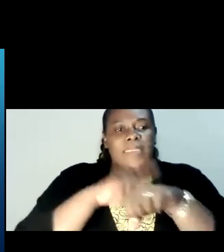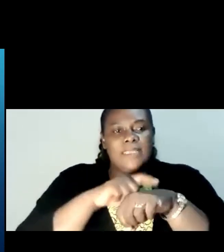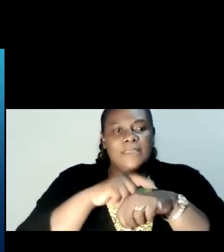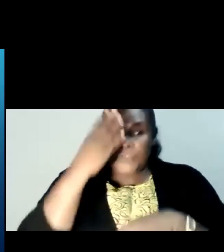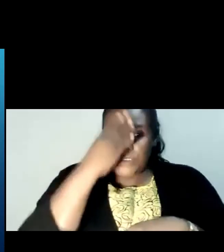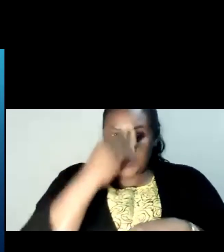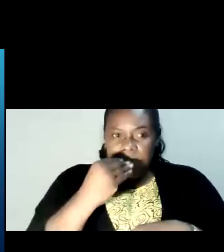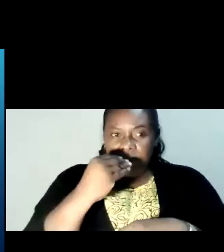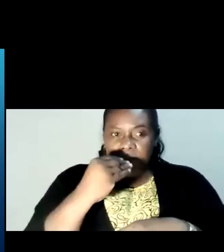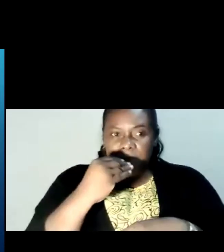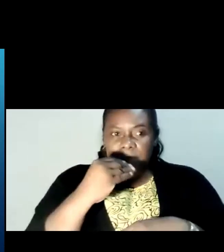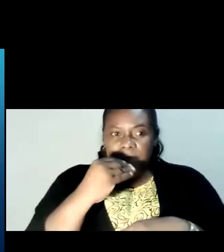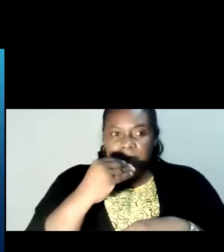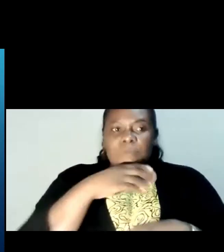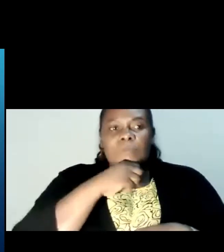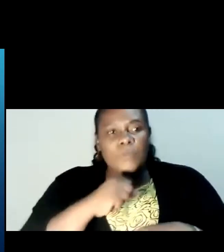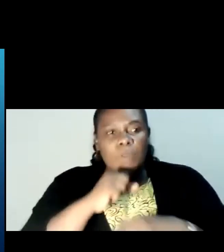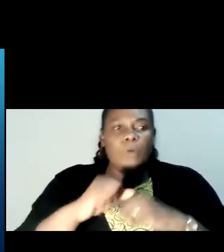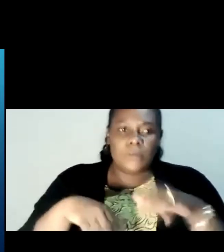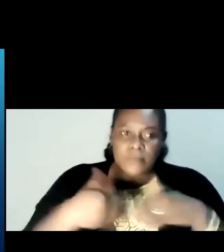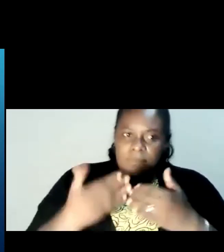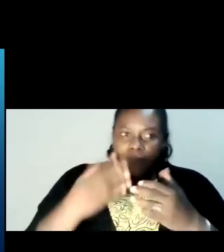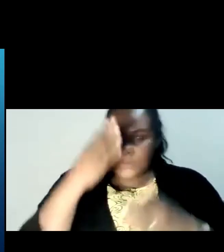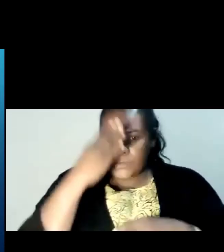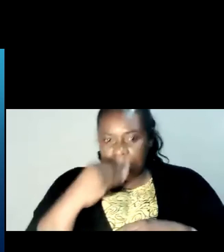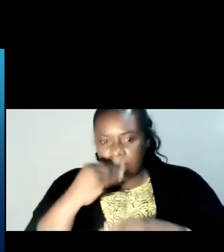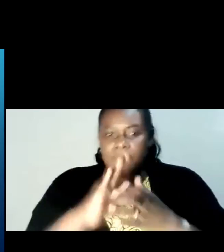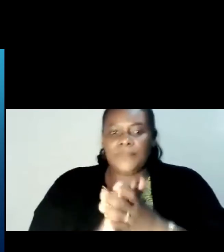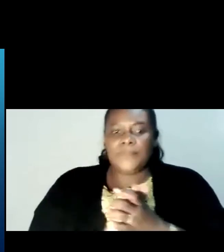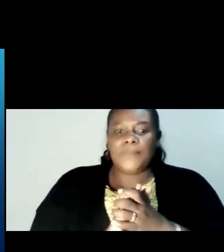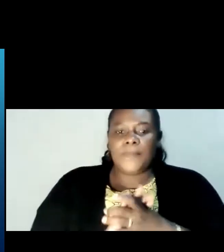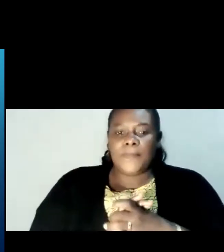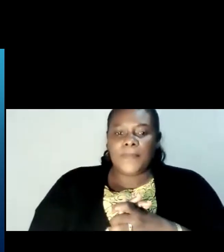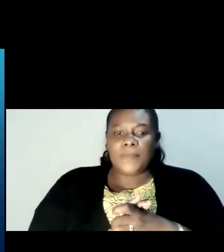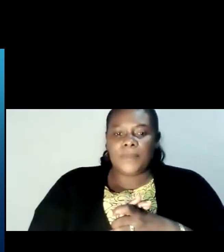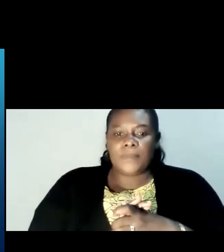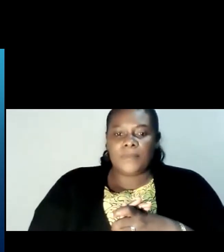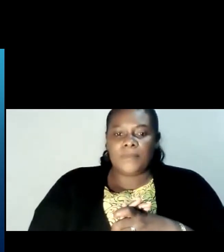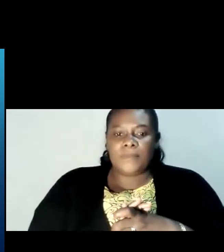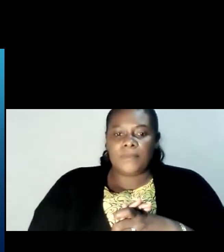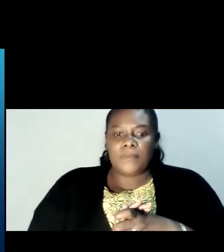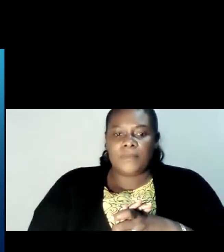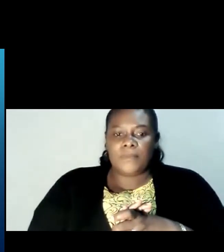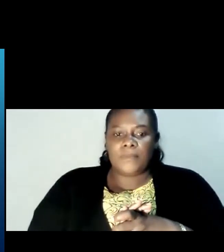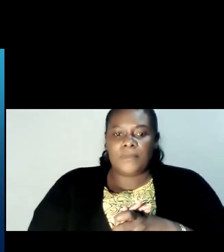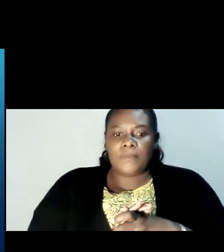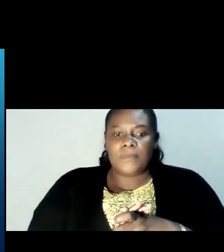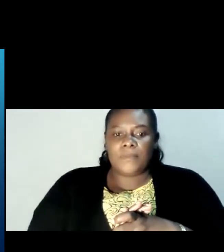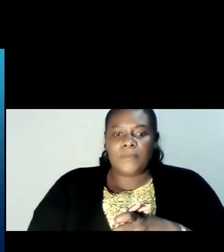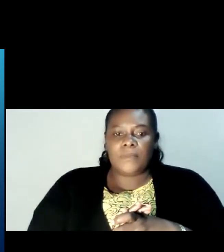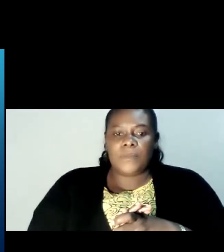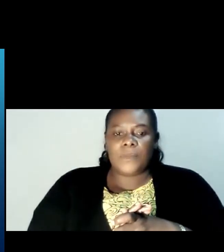age. So as I mentioned, for adults, the